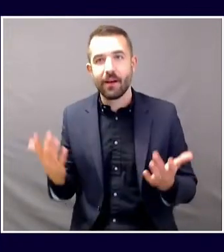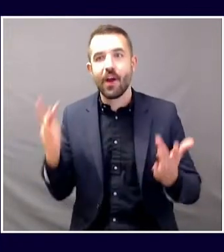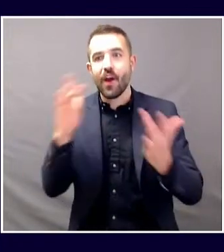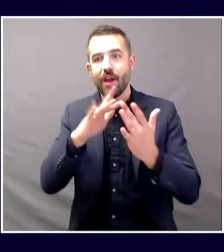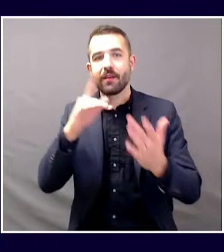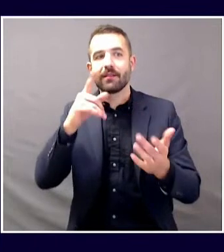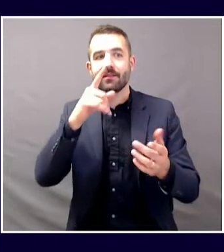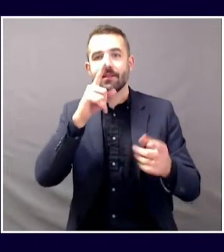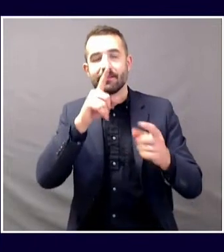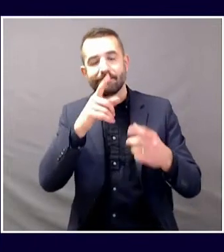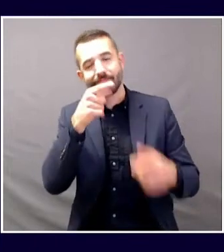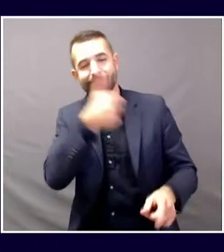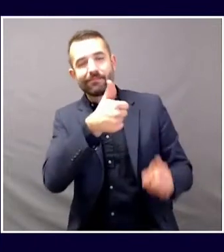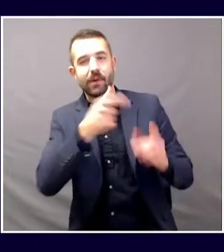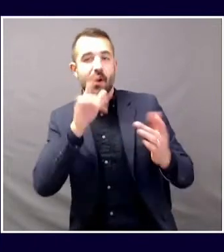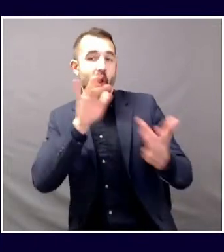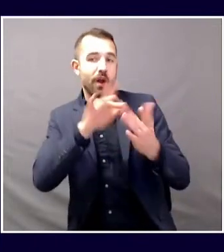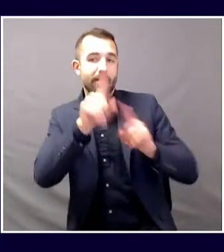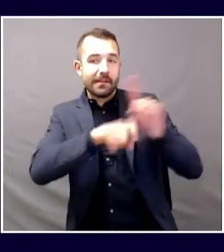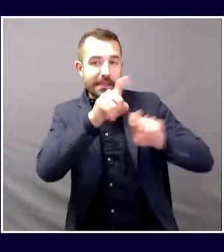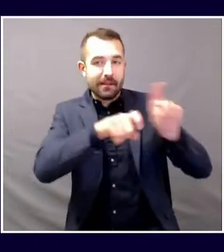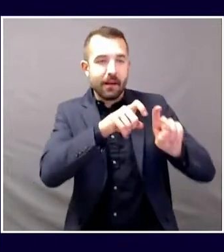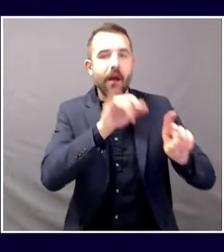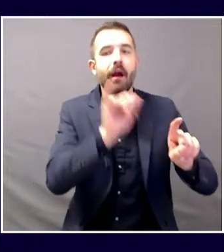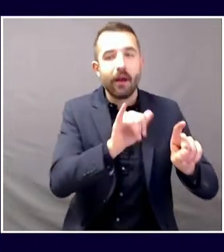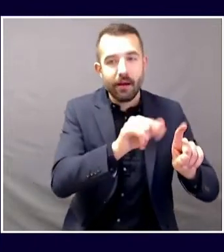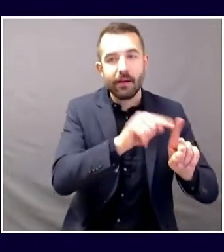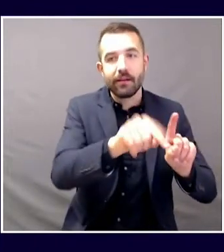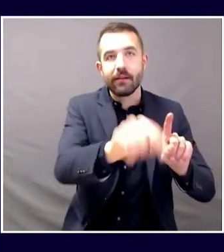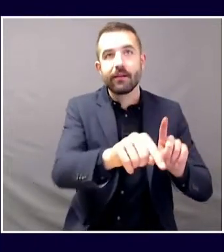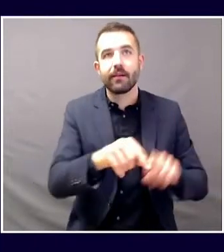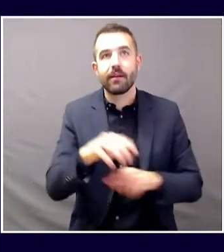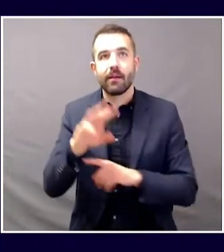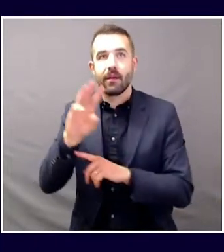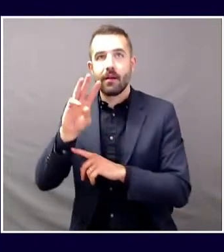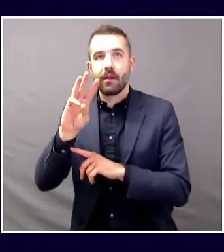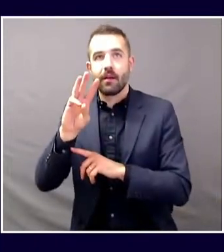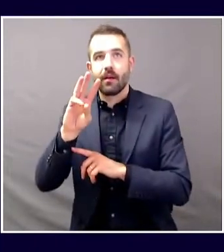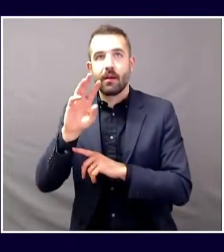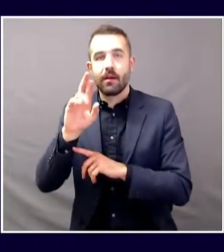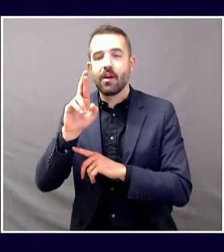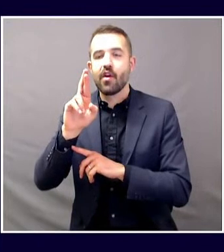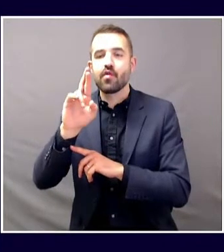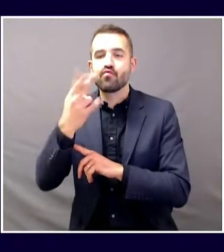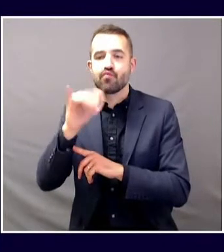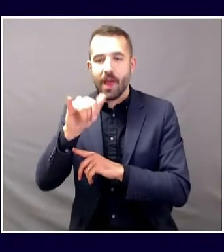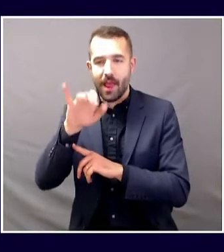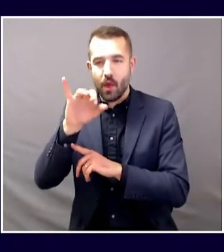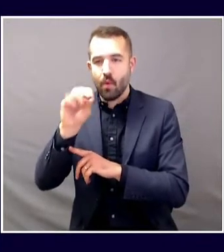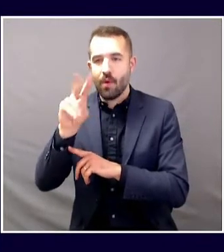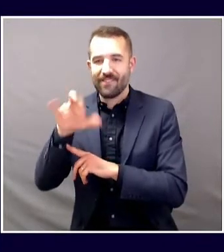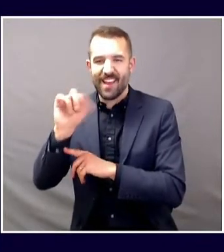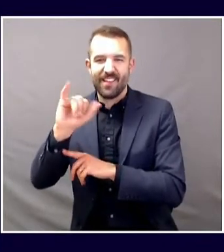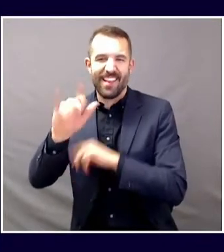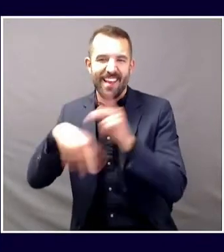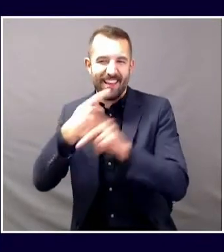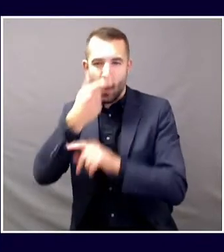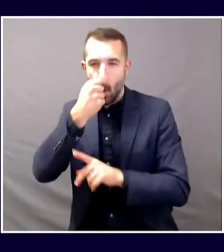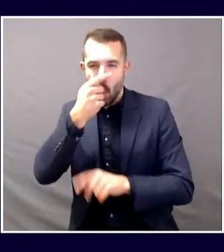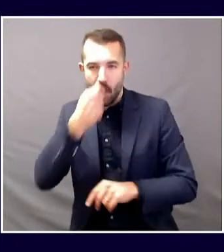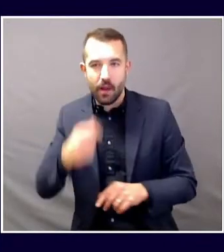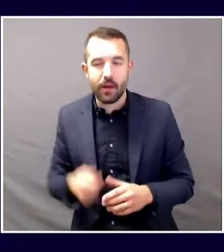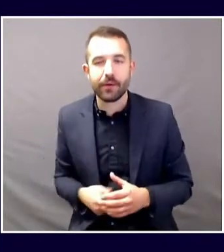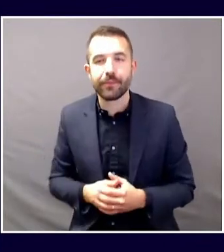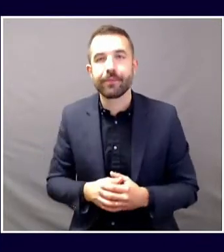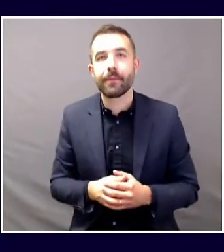them turned out to have rhinovirus, the common cold. So that's why we moved to what some other states have